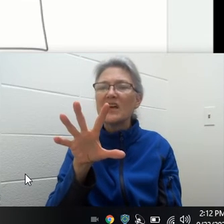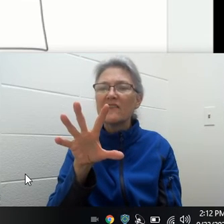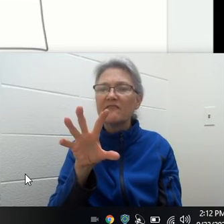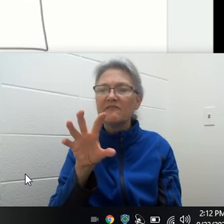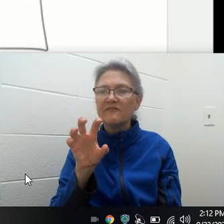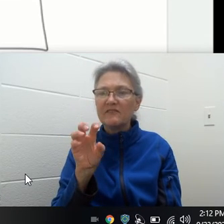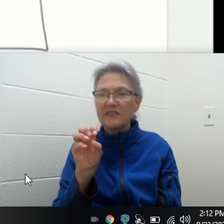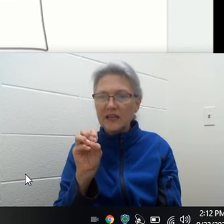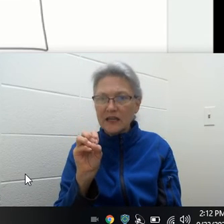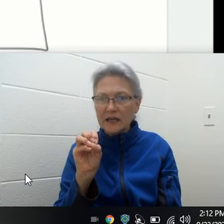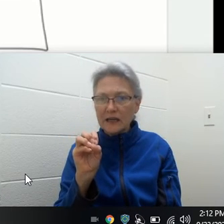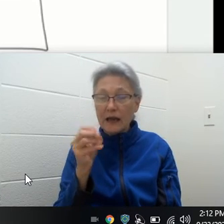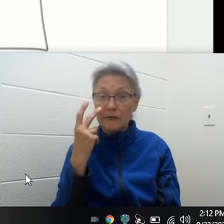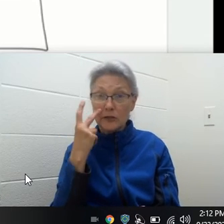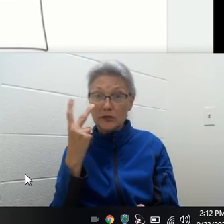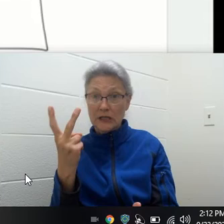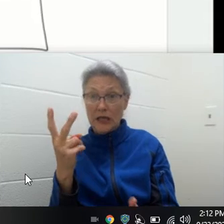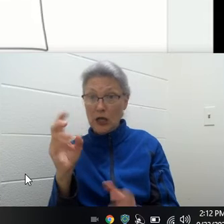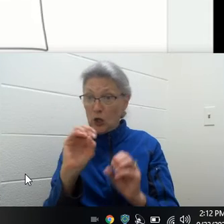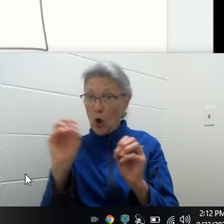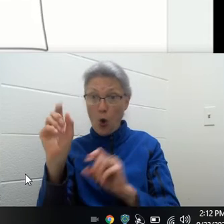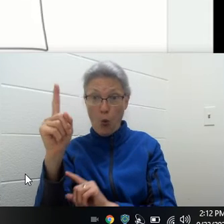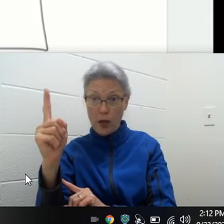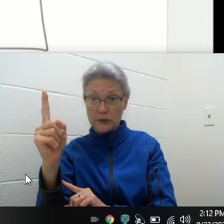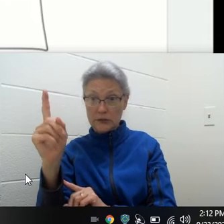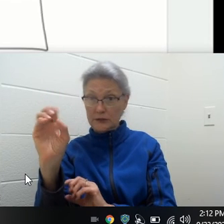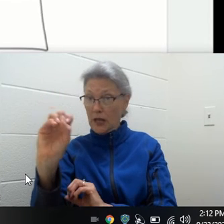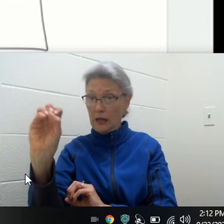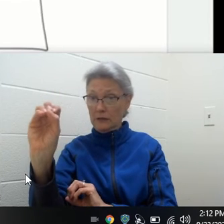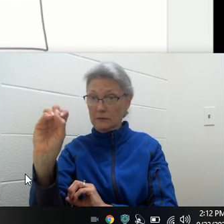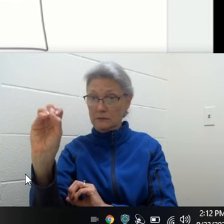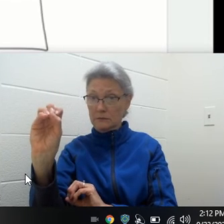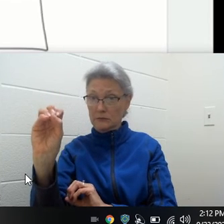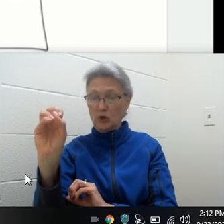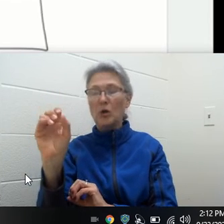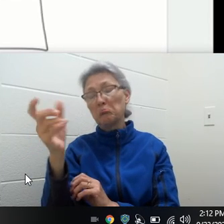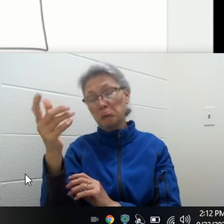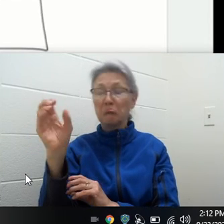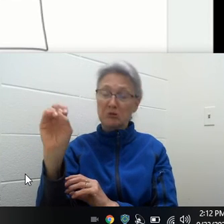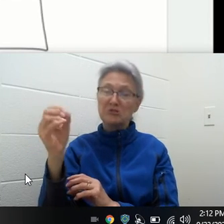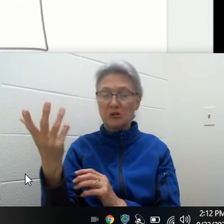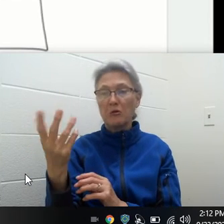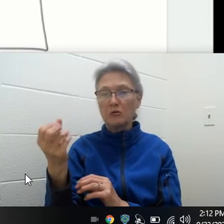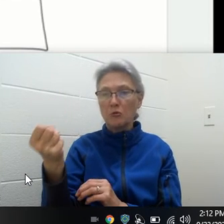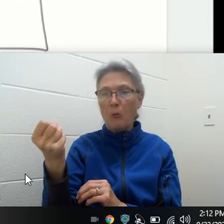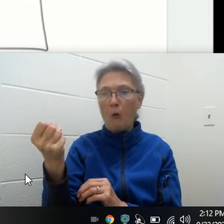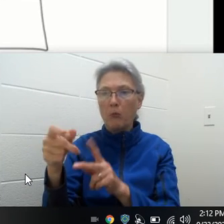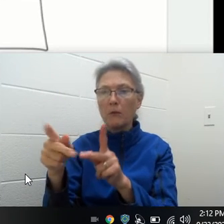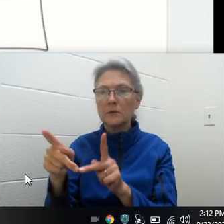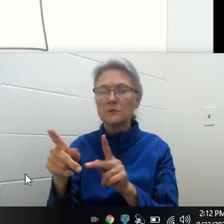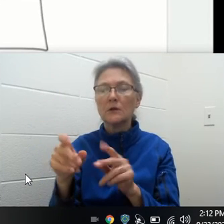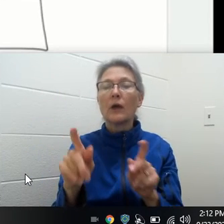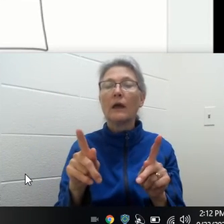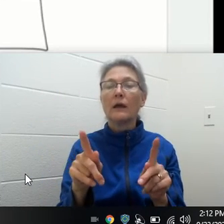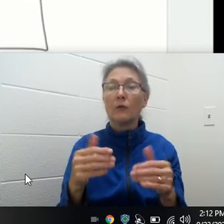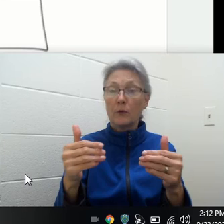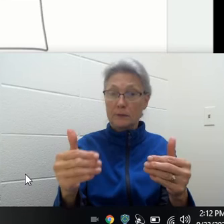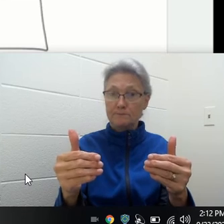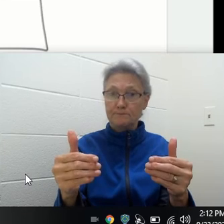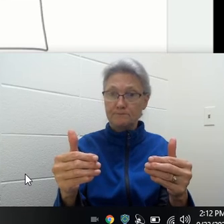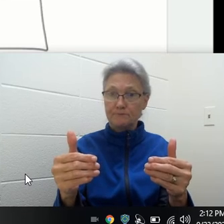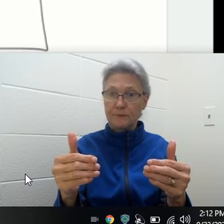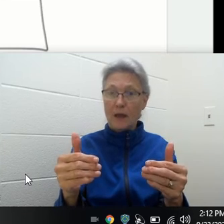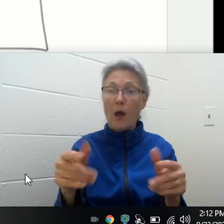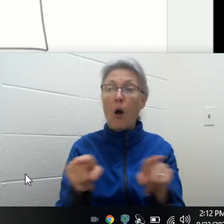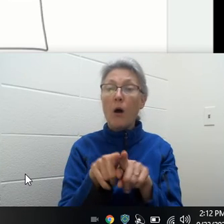1,250. And as you can see, we don't have any ones. So I could put a 0 there just to hold my place. All right.